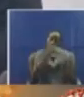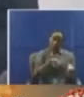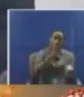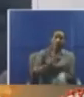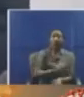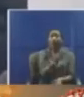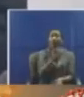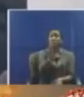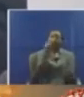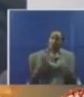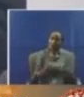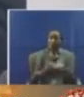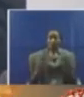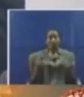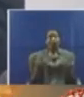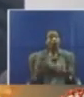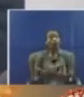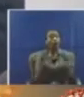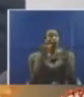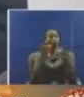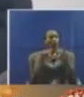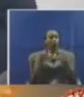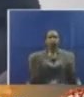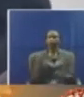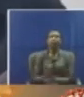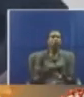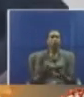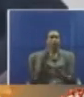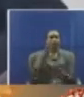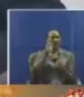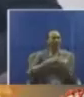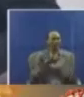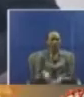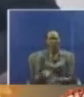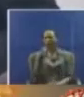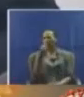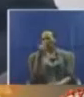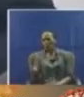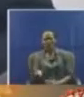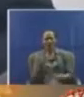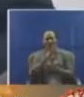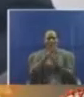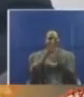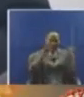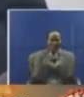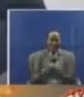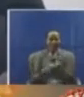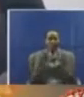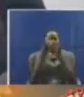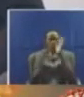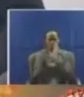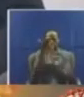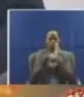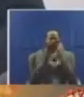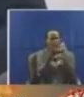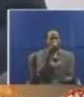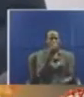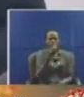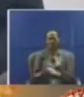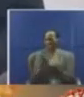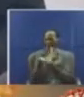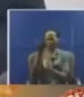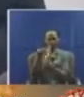South Africa that consumers are facing shock increases in consumer inflation, driven by rapidly escalating food and